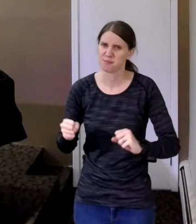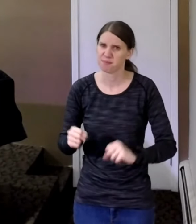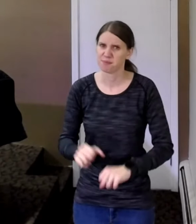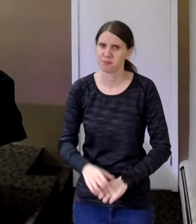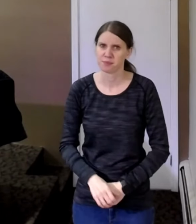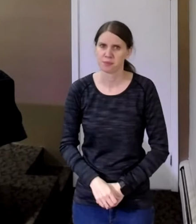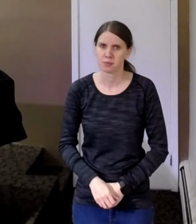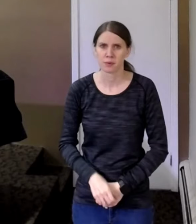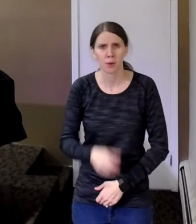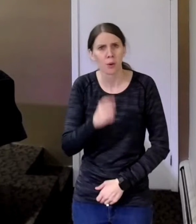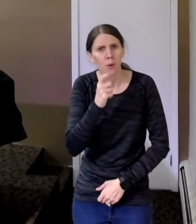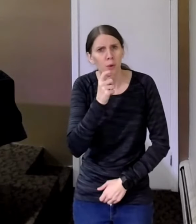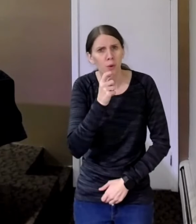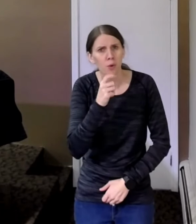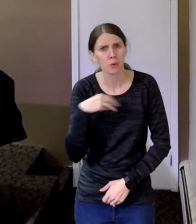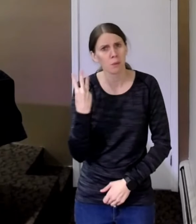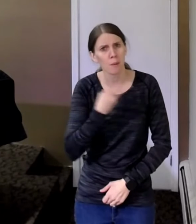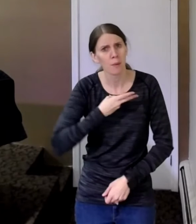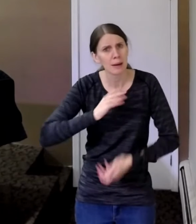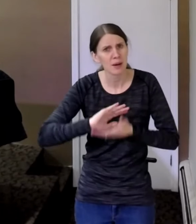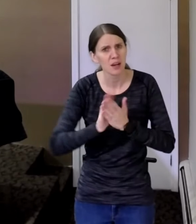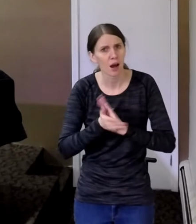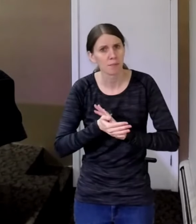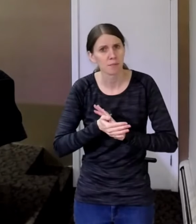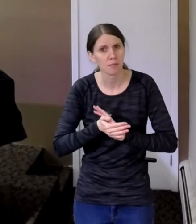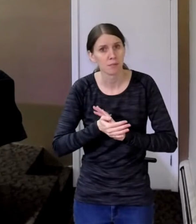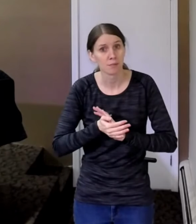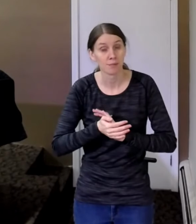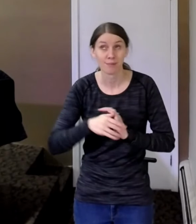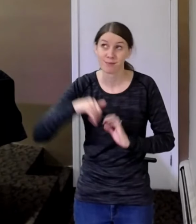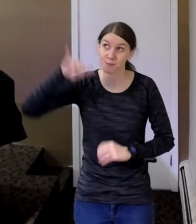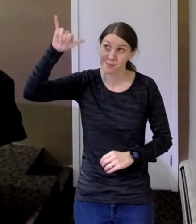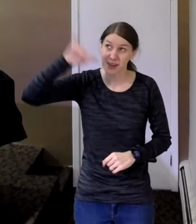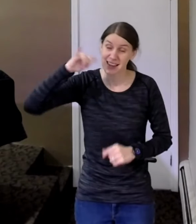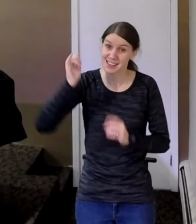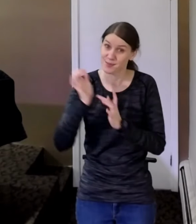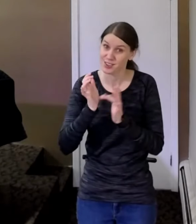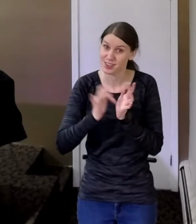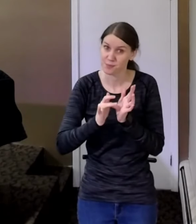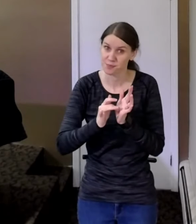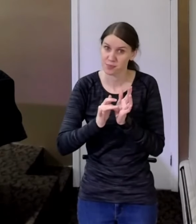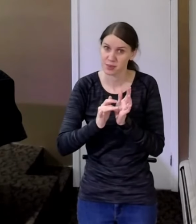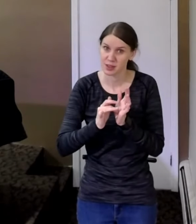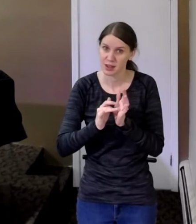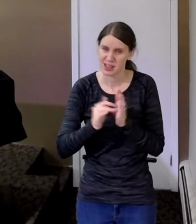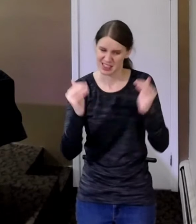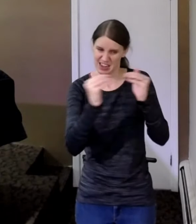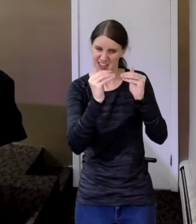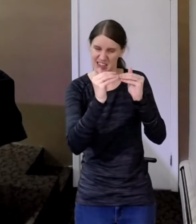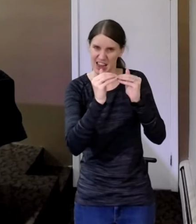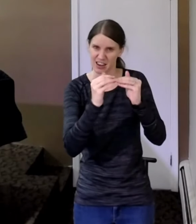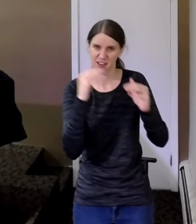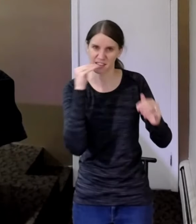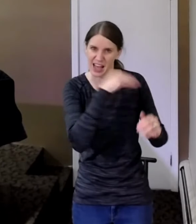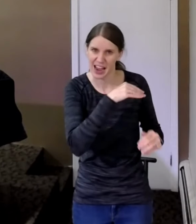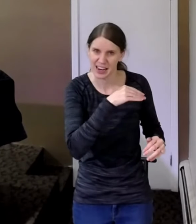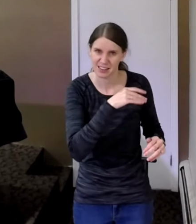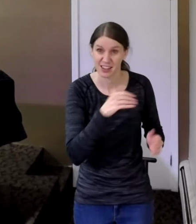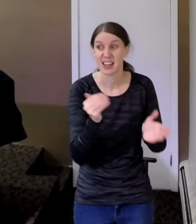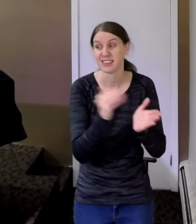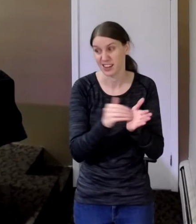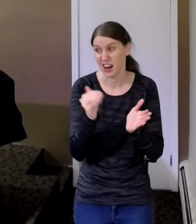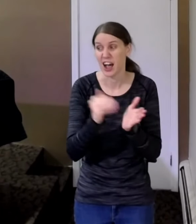Who are we supposed to be? We're supposed to be like Him. That double standard is common, and